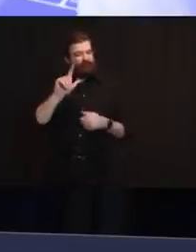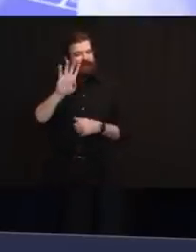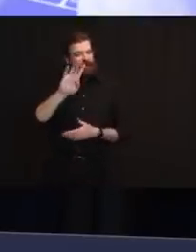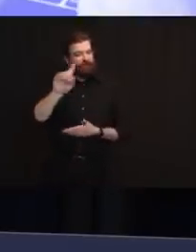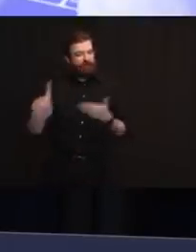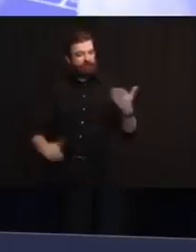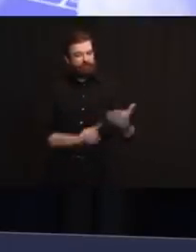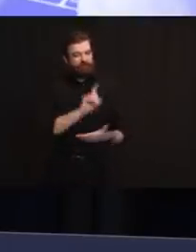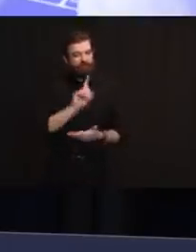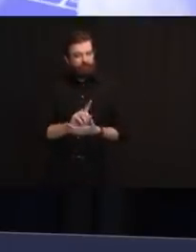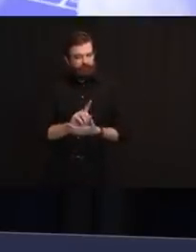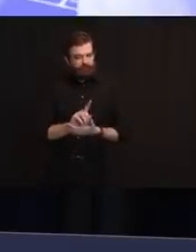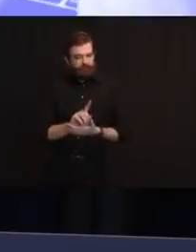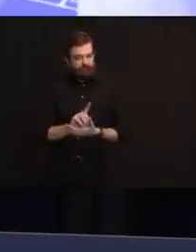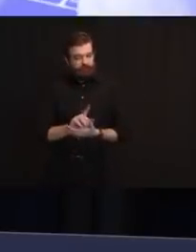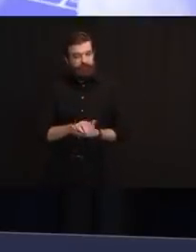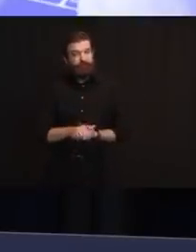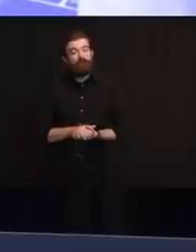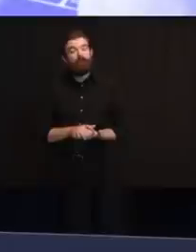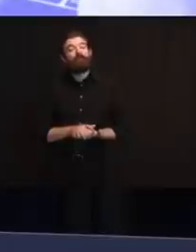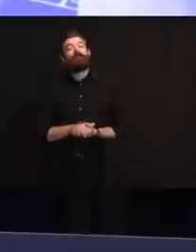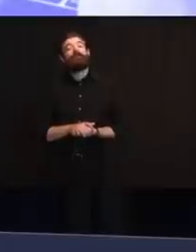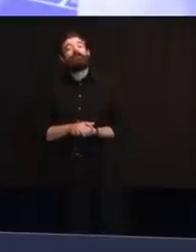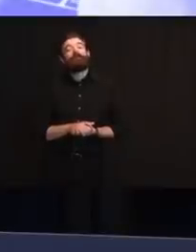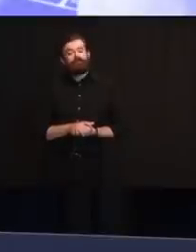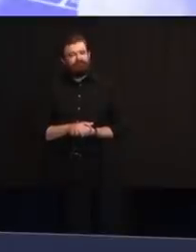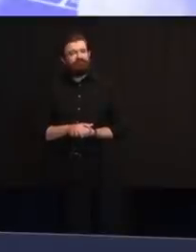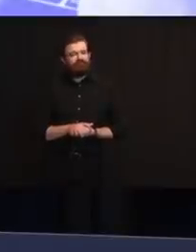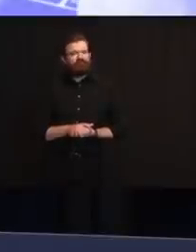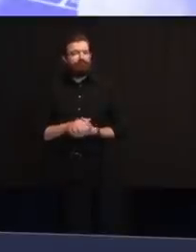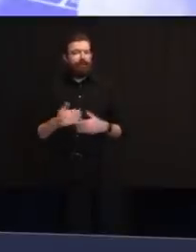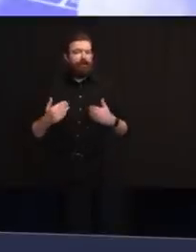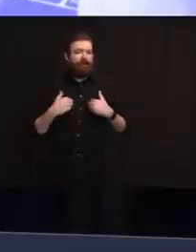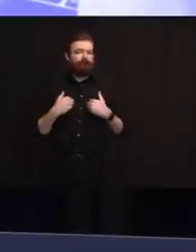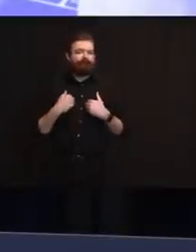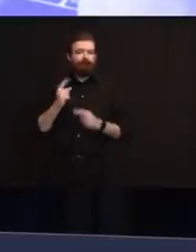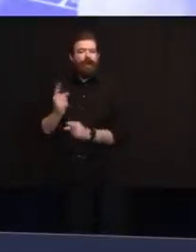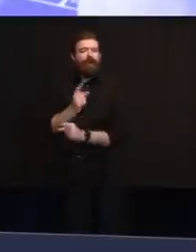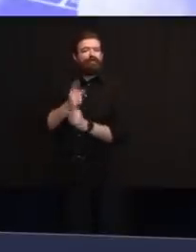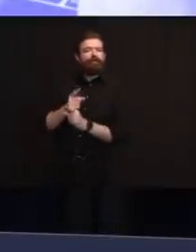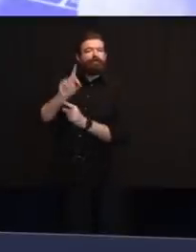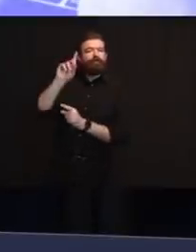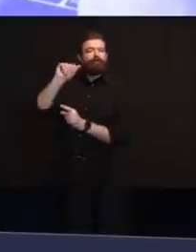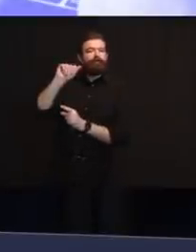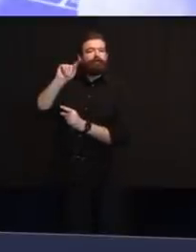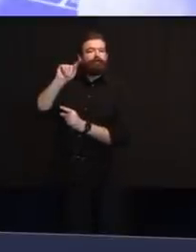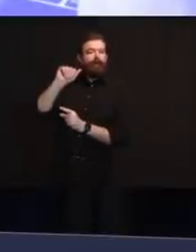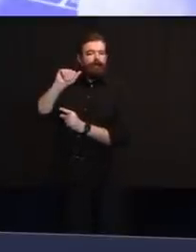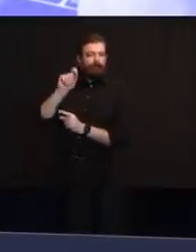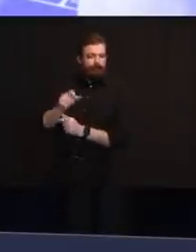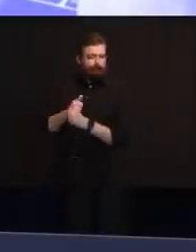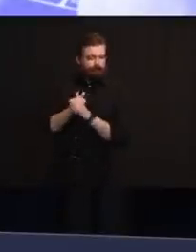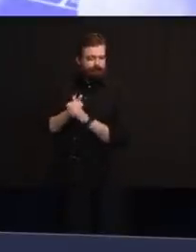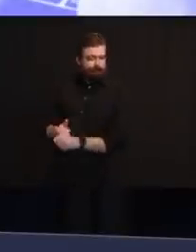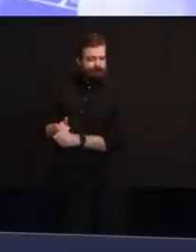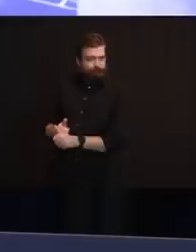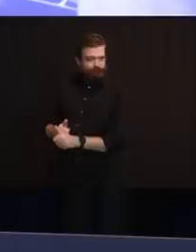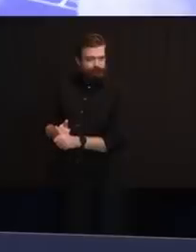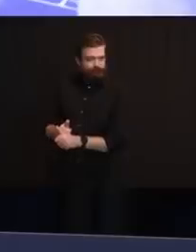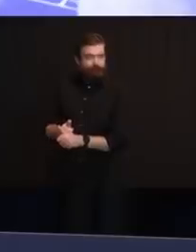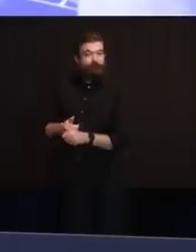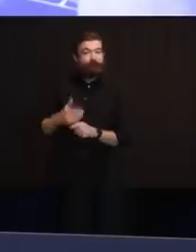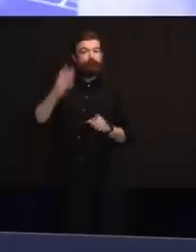can recall individuals back for their second dose. This is an example of the work